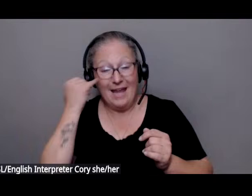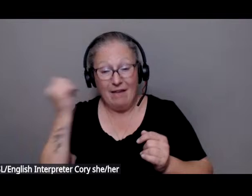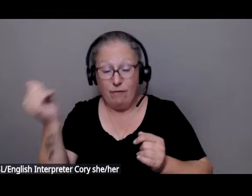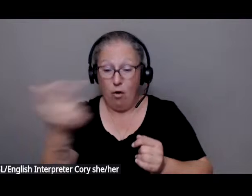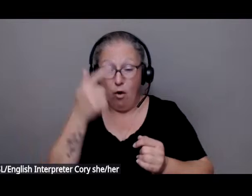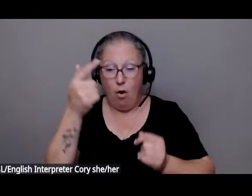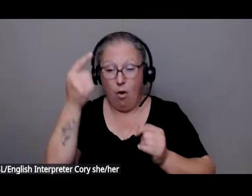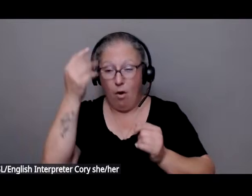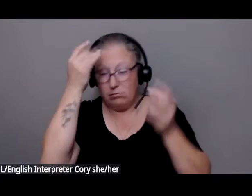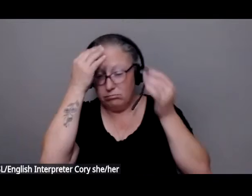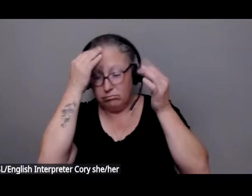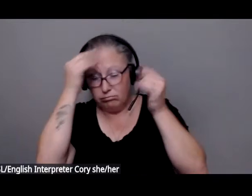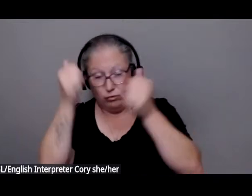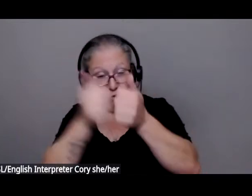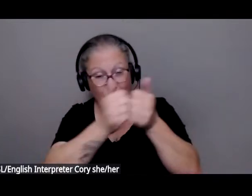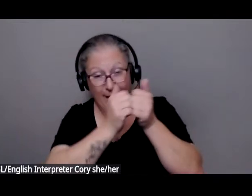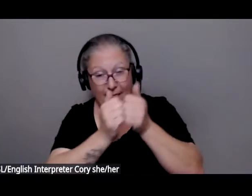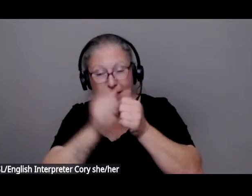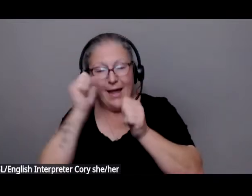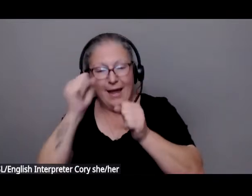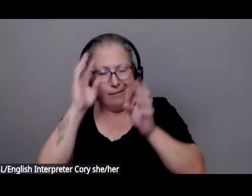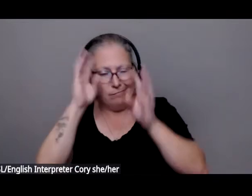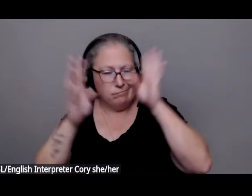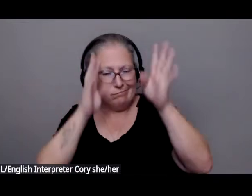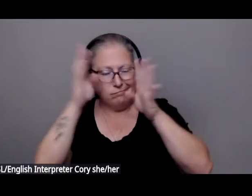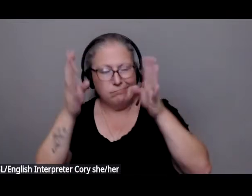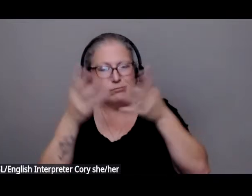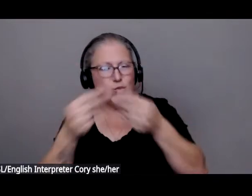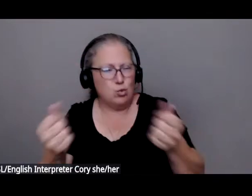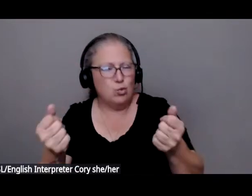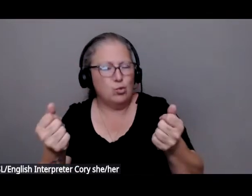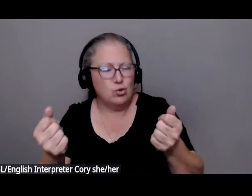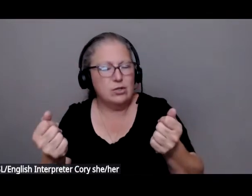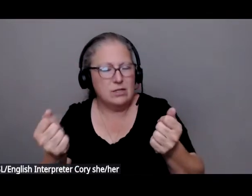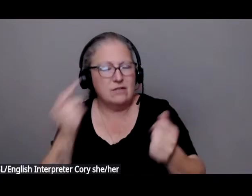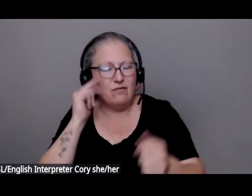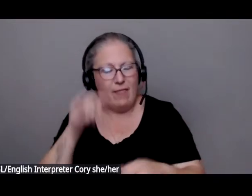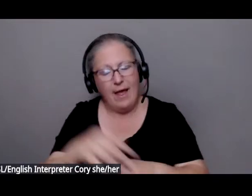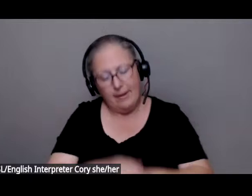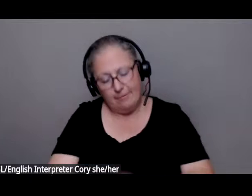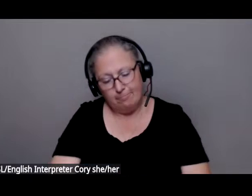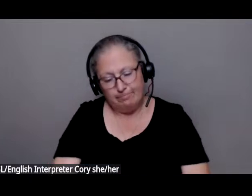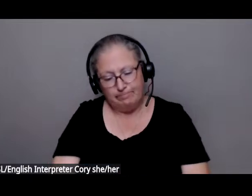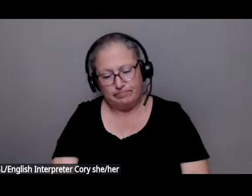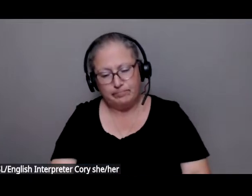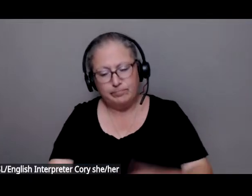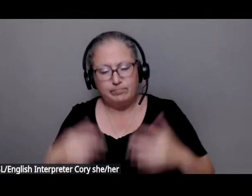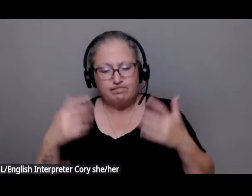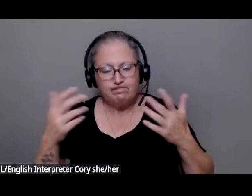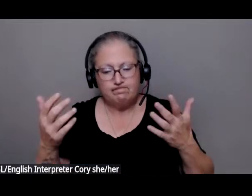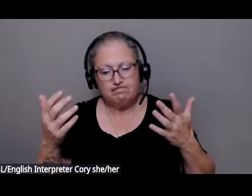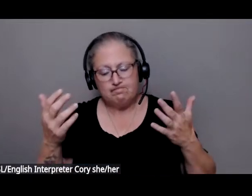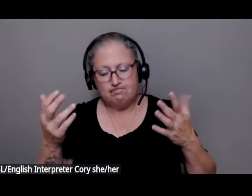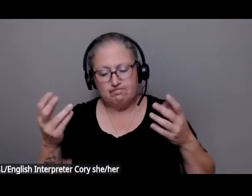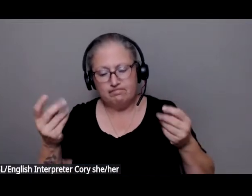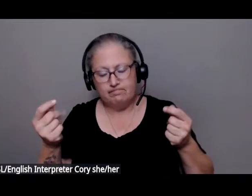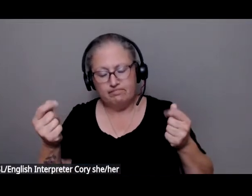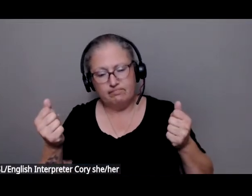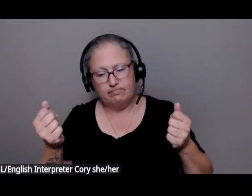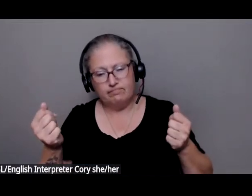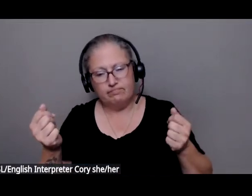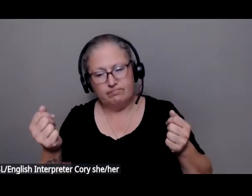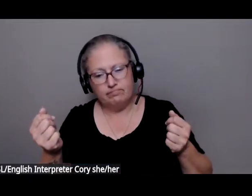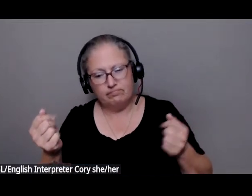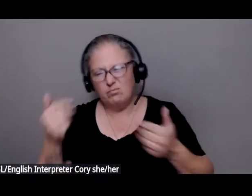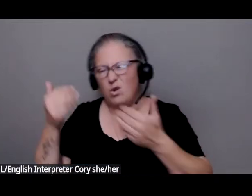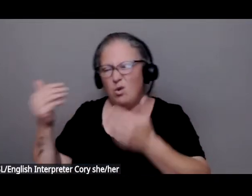come up with some creative solutions for that. So, yeah, I think, yeah, go